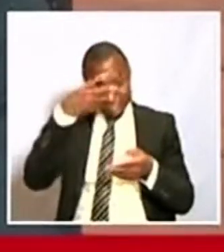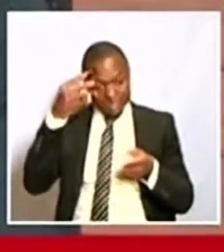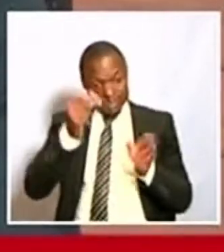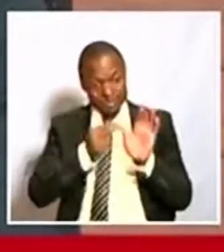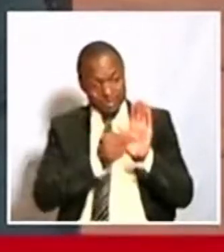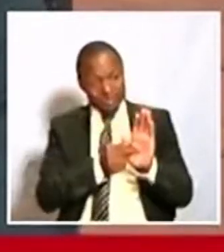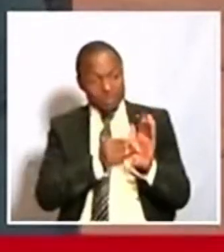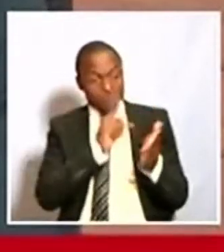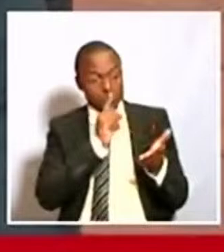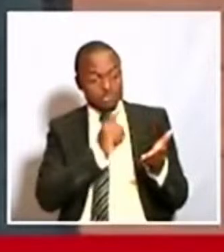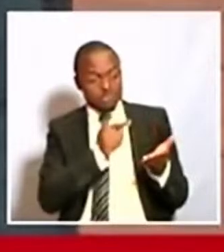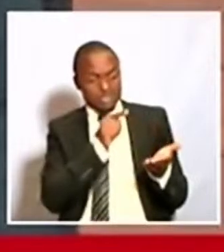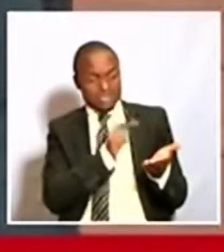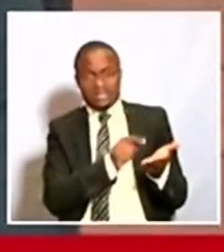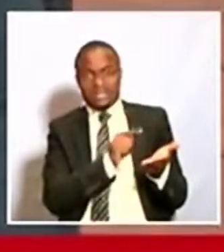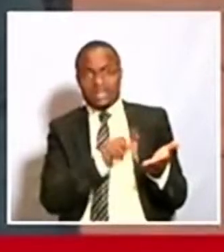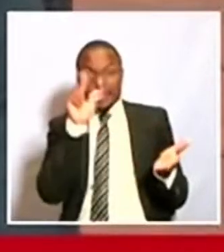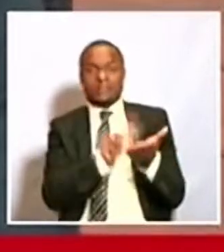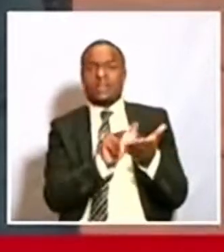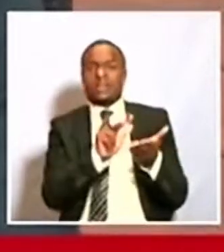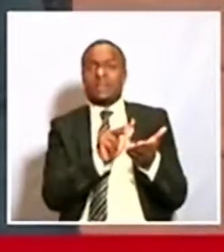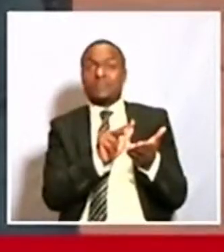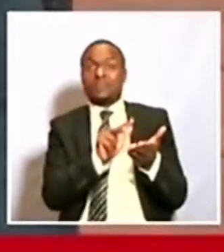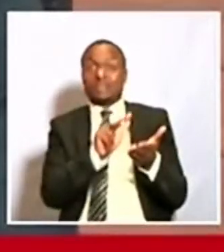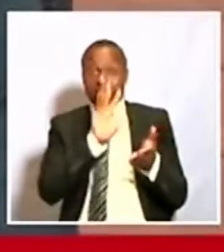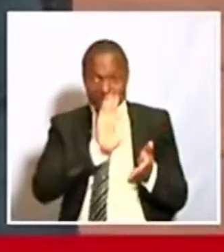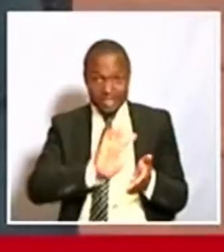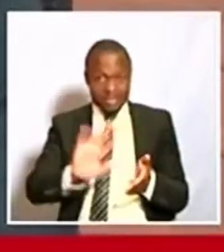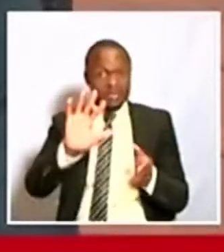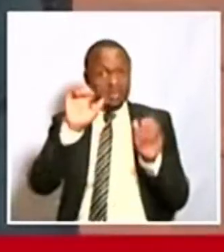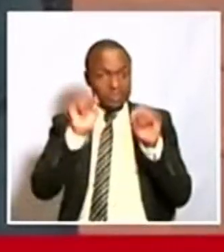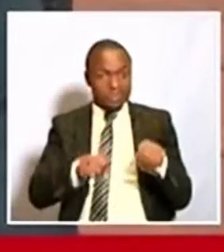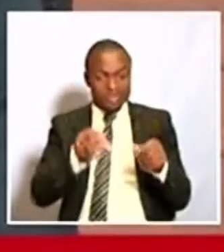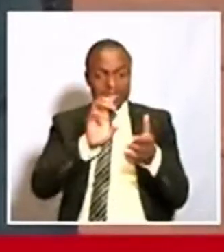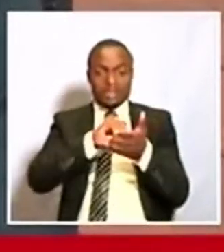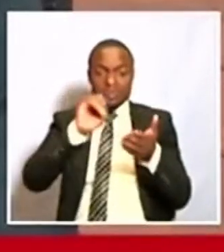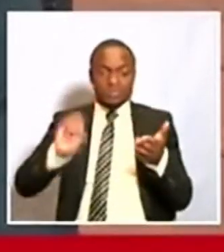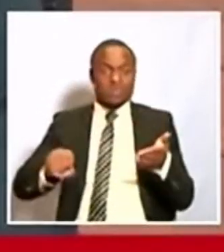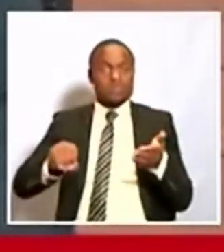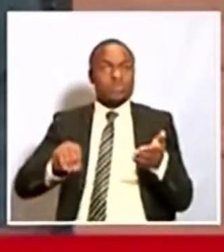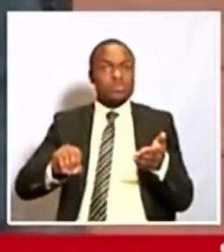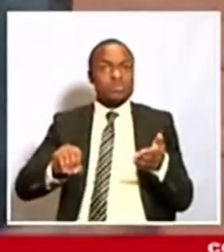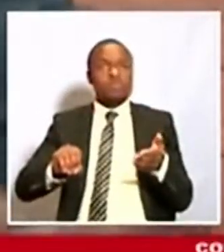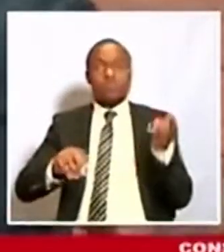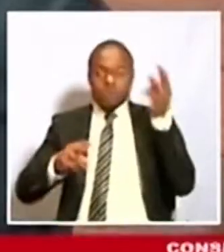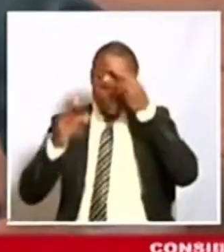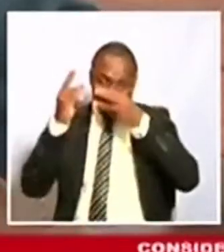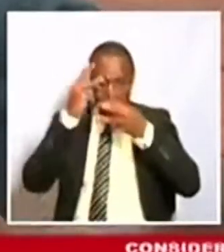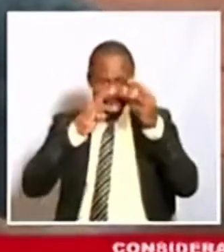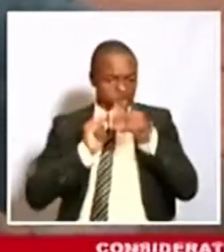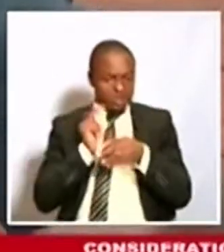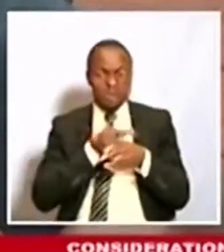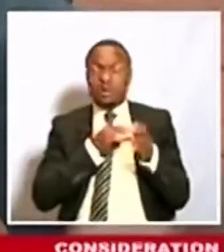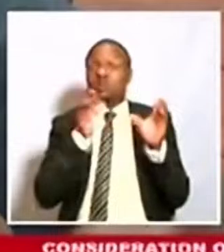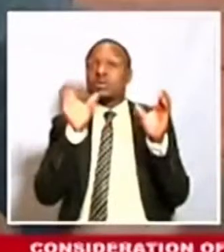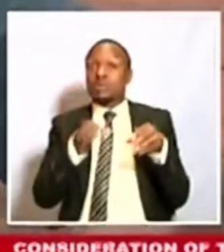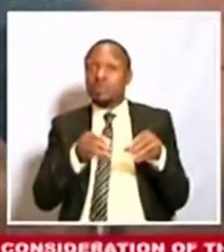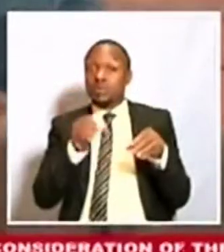this signature is similar to him, so that we remove the benefit of doubt as a committee. You can see we're dealing